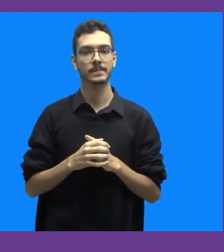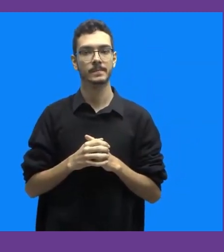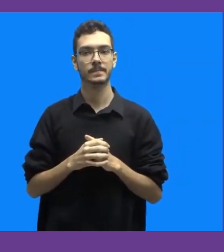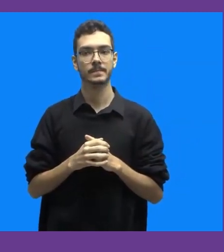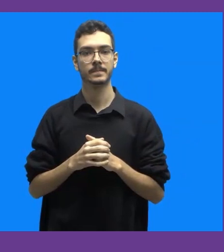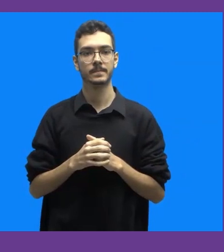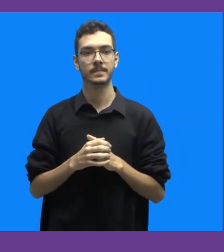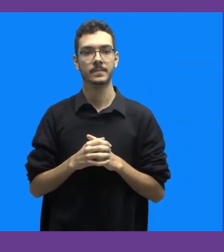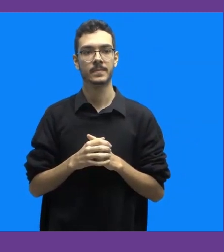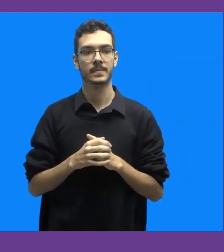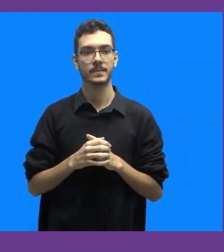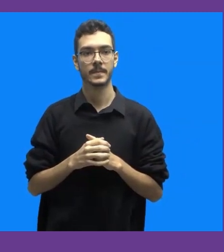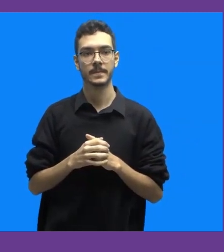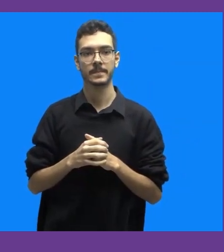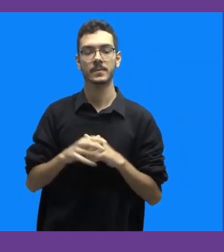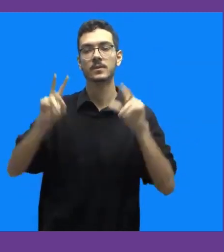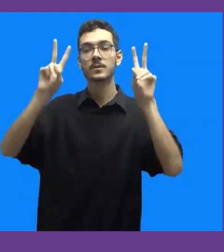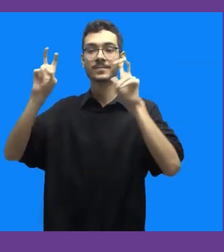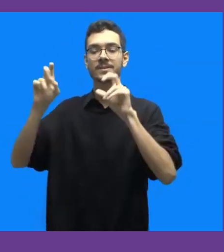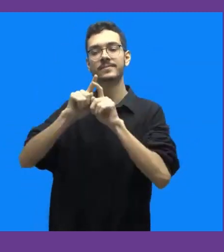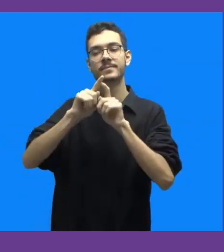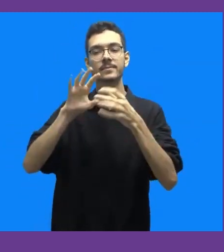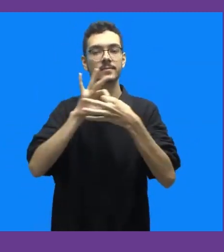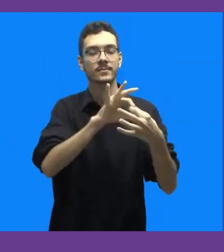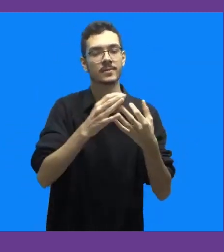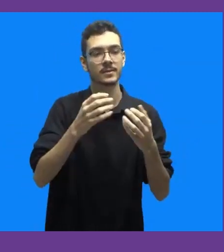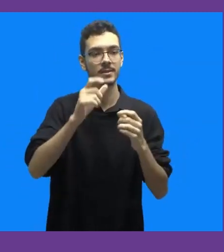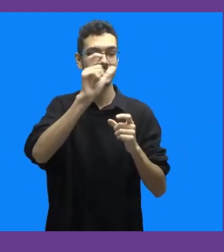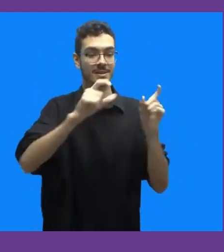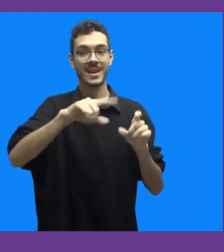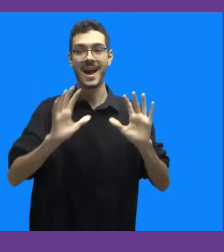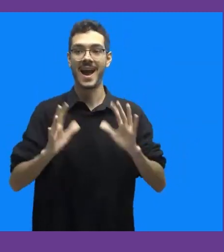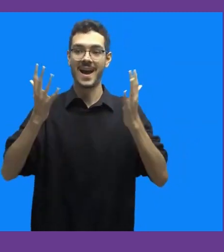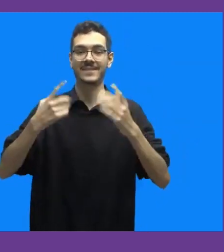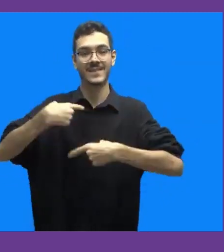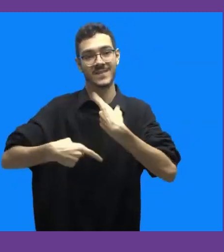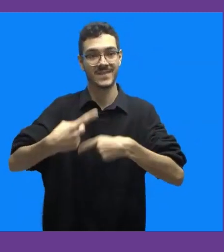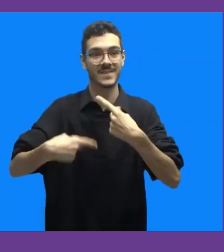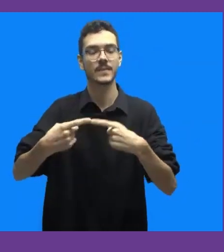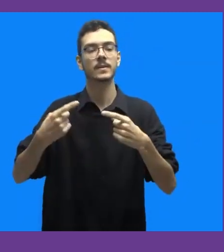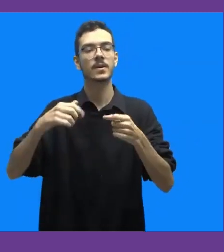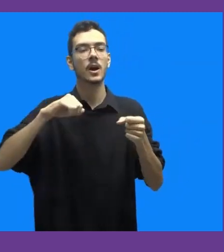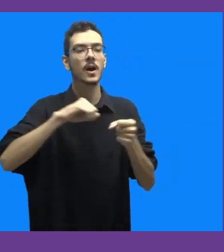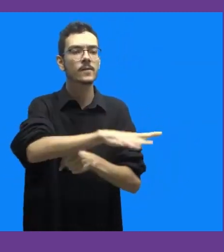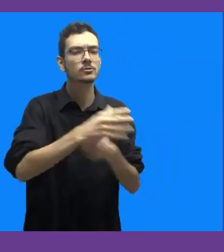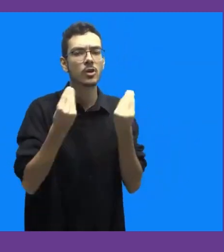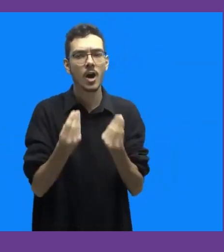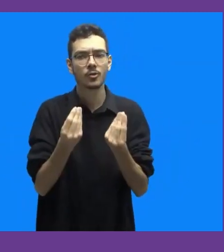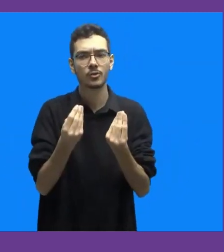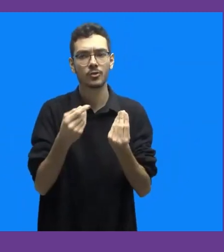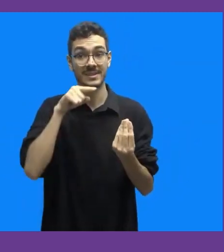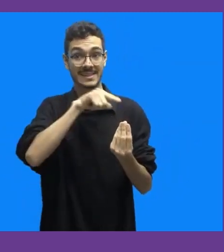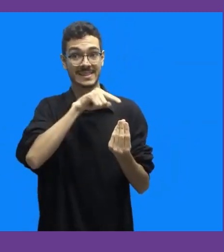on people's lives within higher education. And of course, we felt the need,